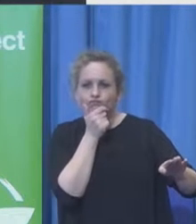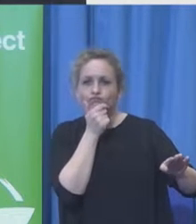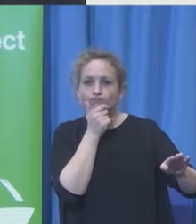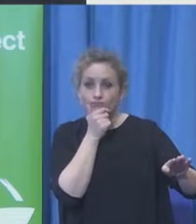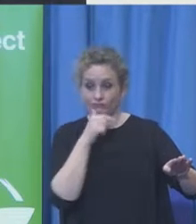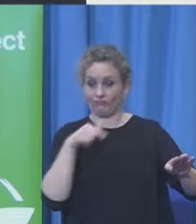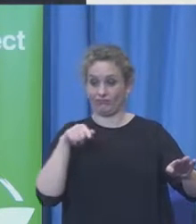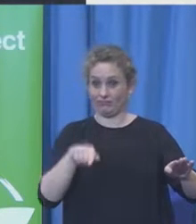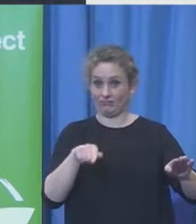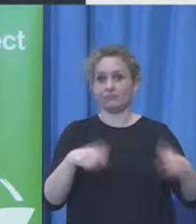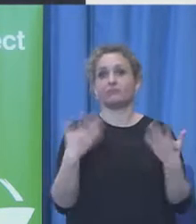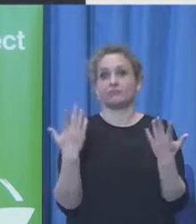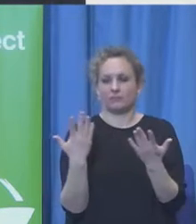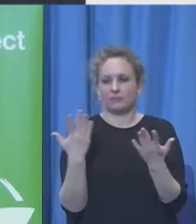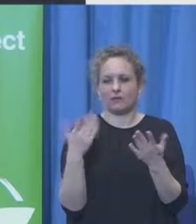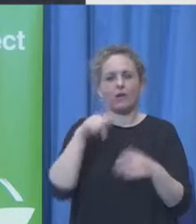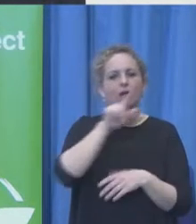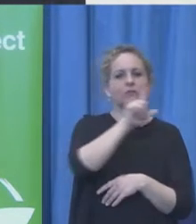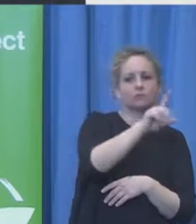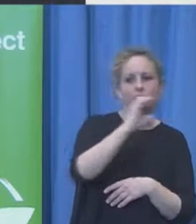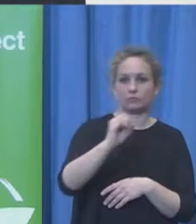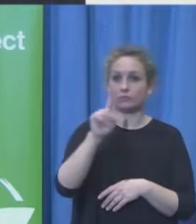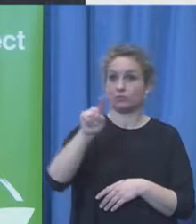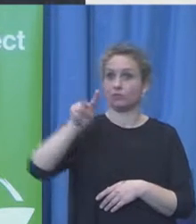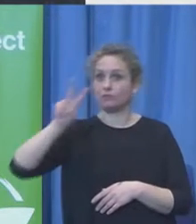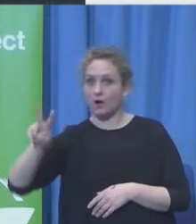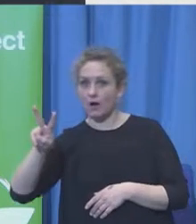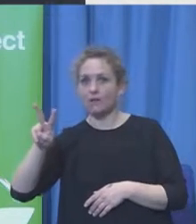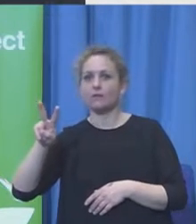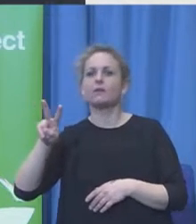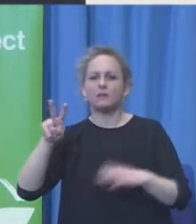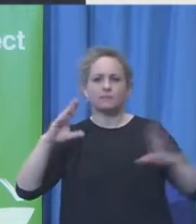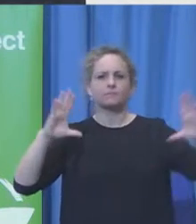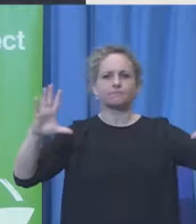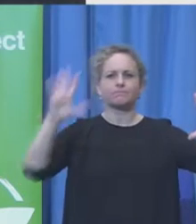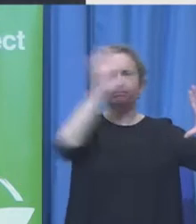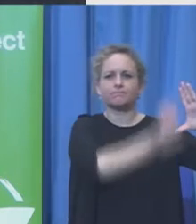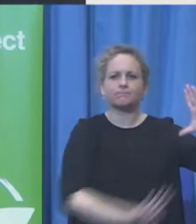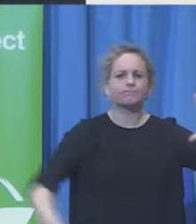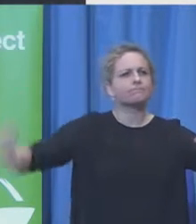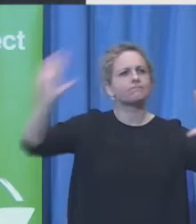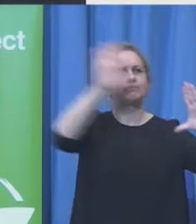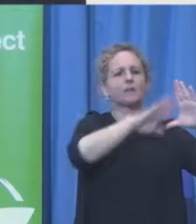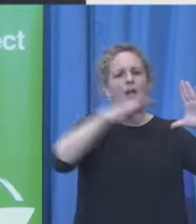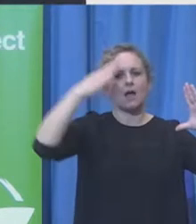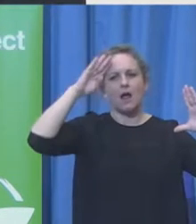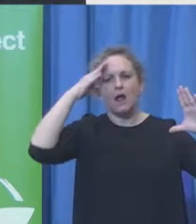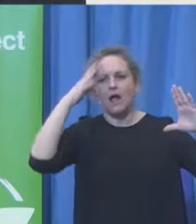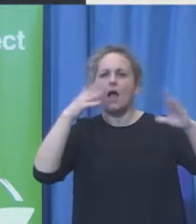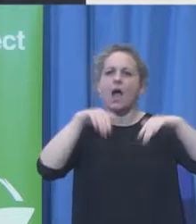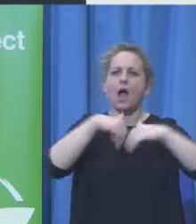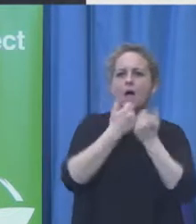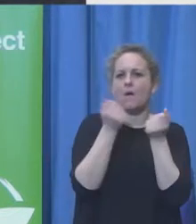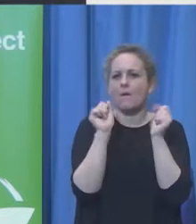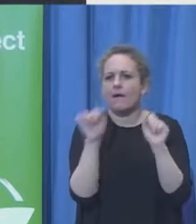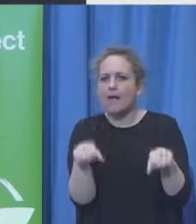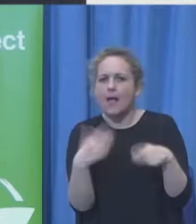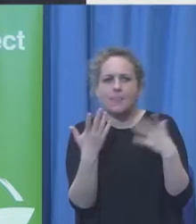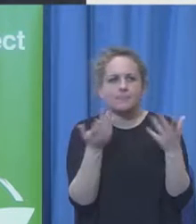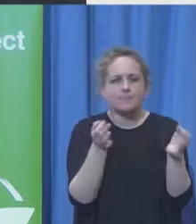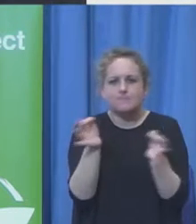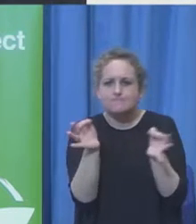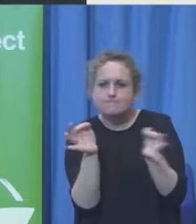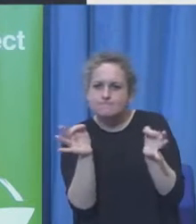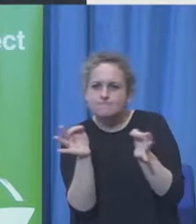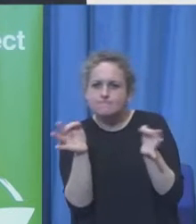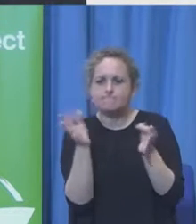no comprehensive strategy, no proper focused approach for getting people who had